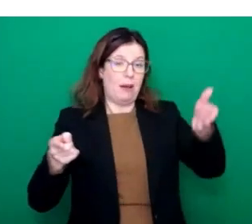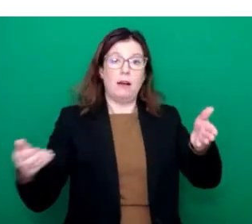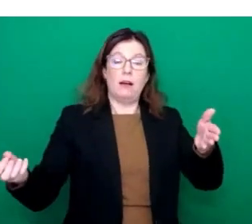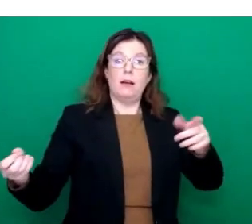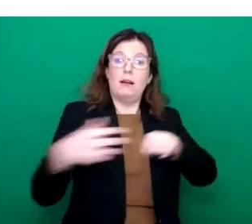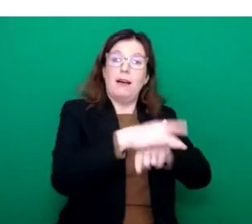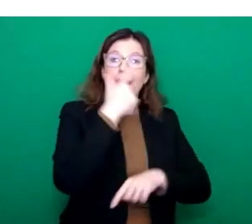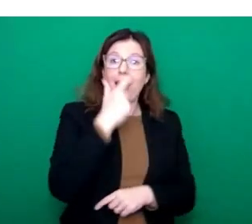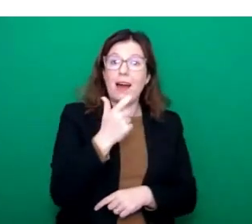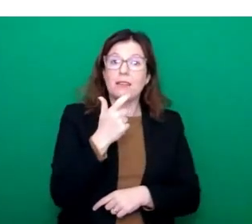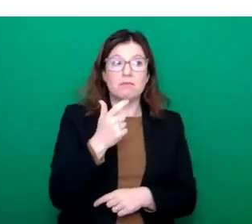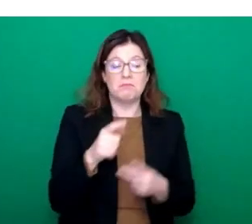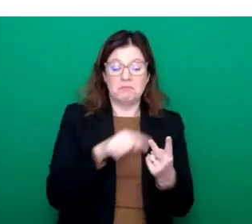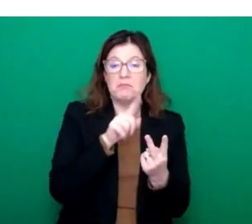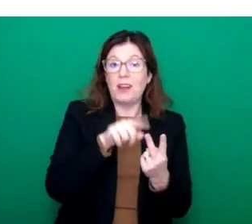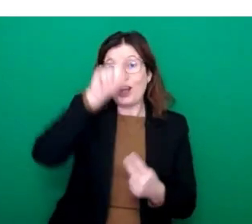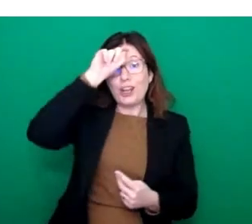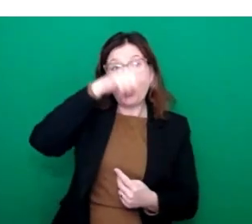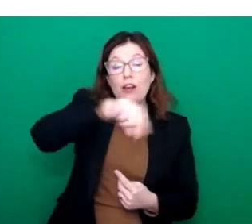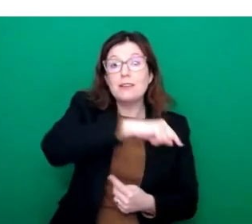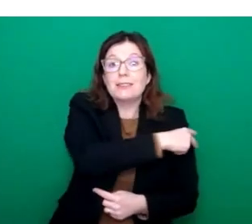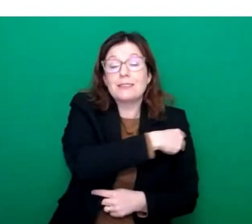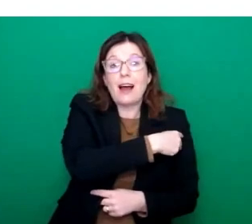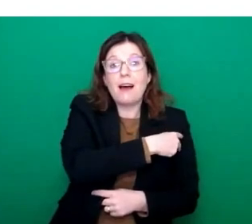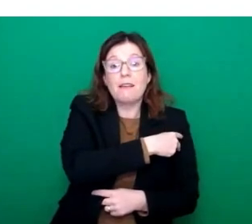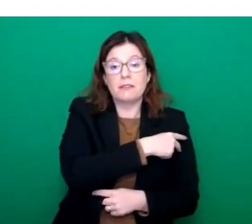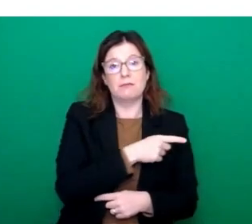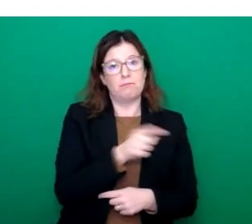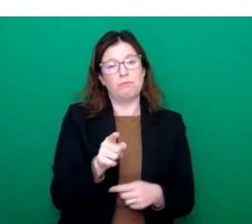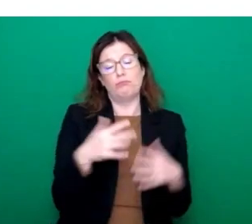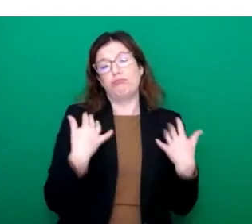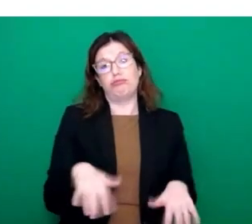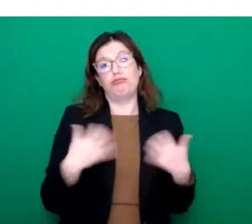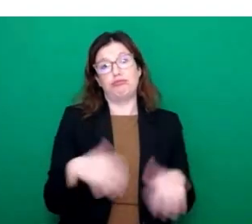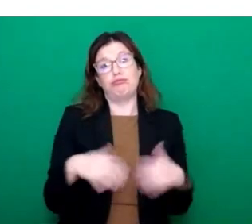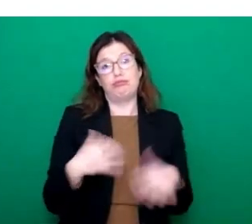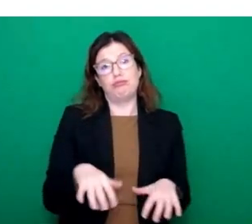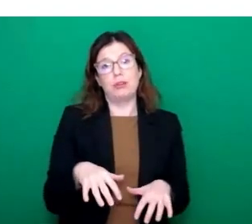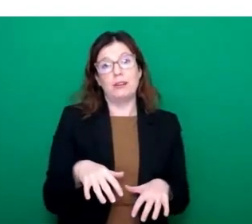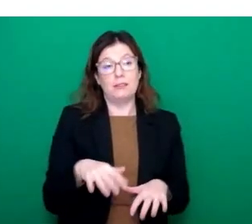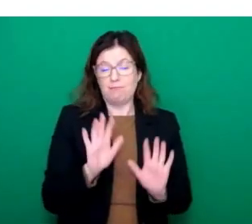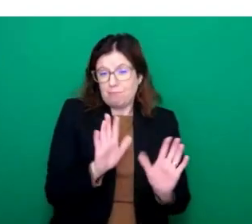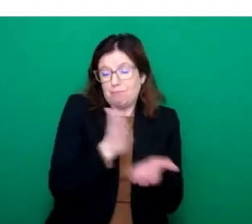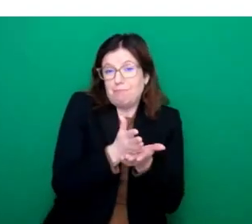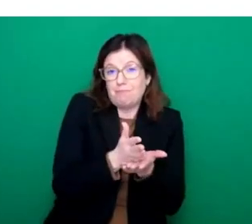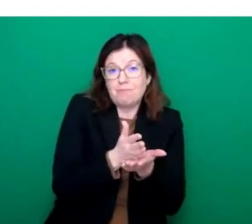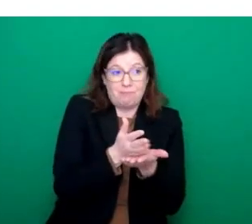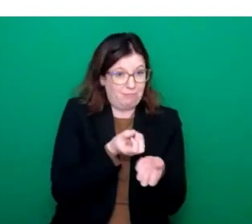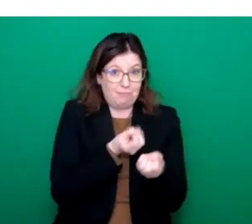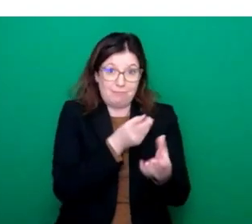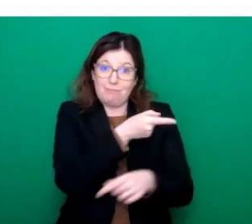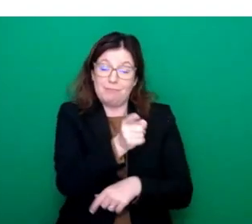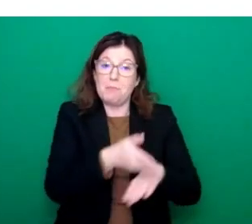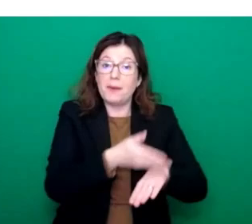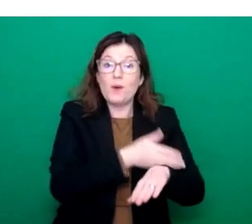nurses. The nursing staff in the hospitals are just absolutely wonderful. No question about that. But also, there's no question